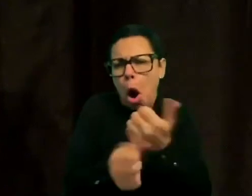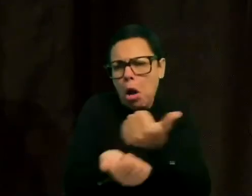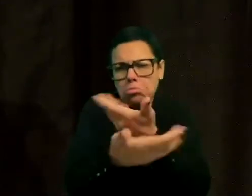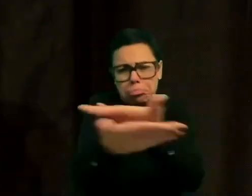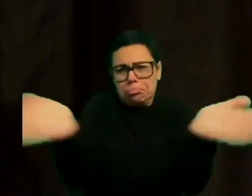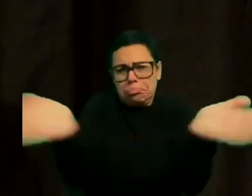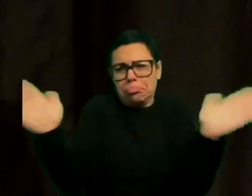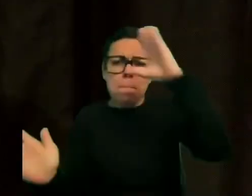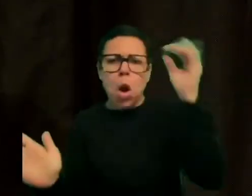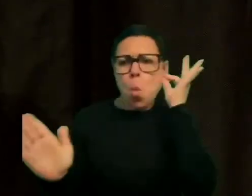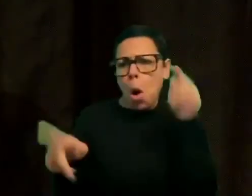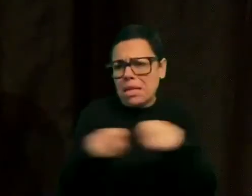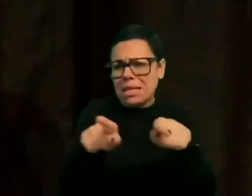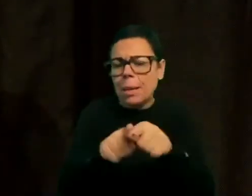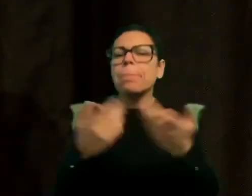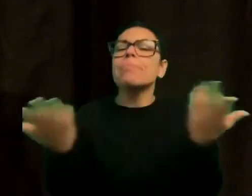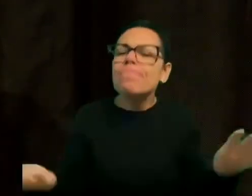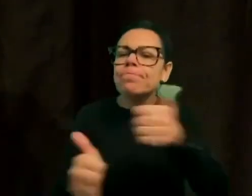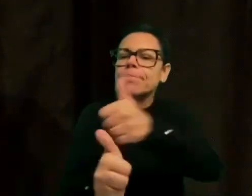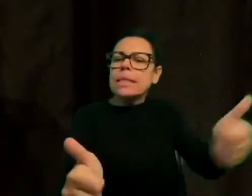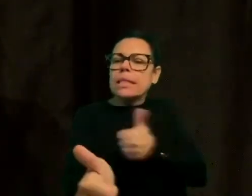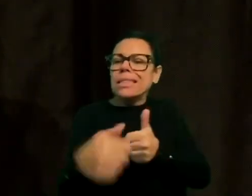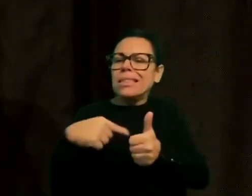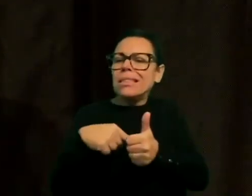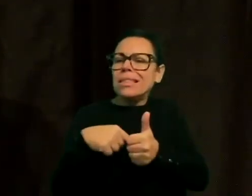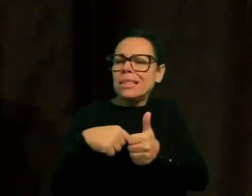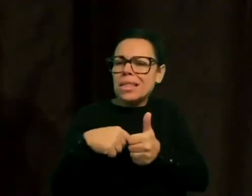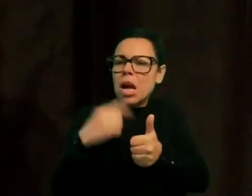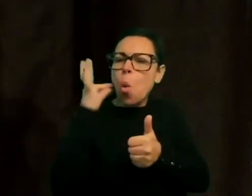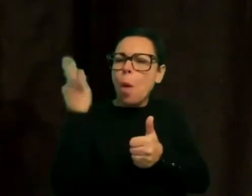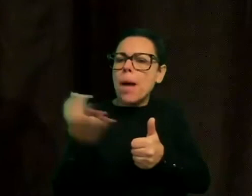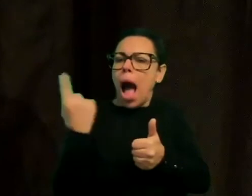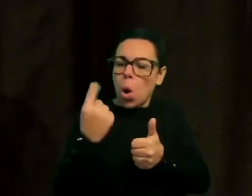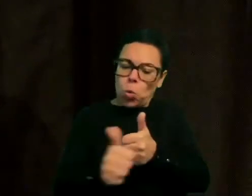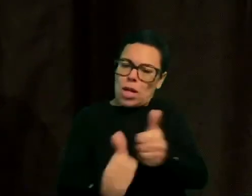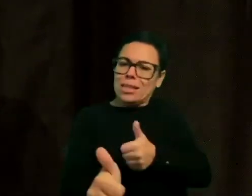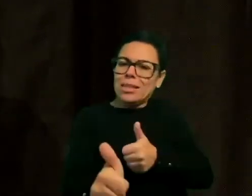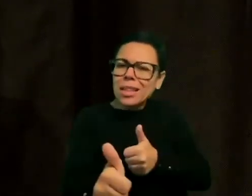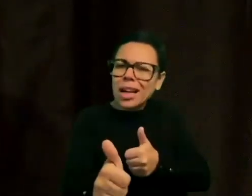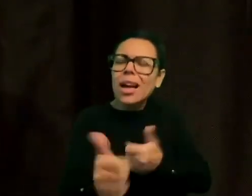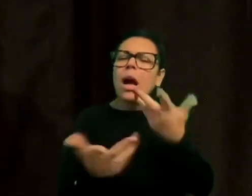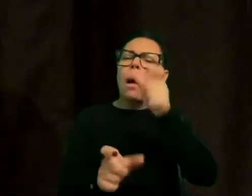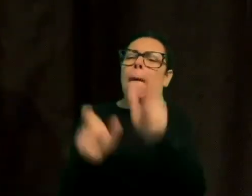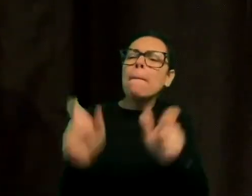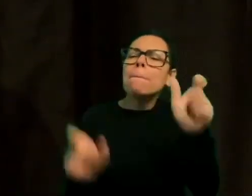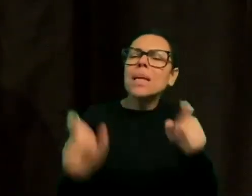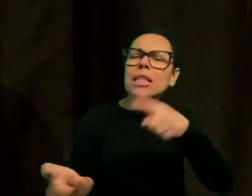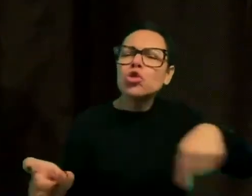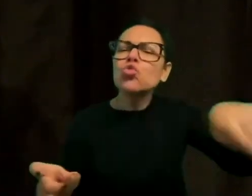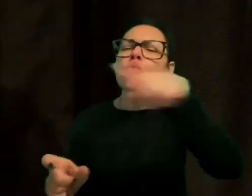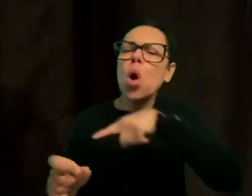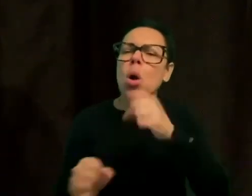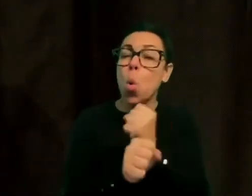we don't get enough people into the sector. We don't get enough talent. Because it's almost only